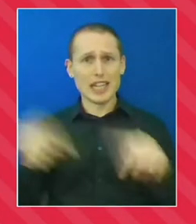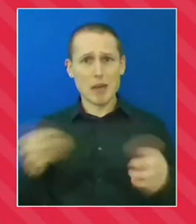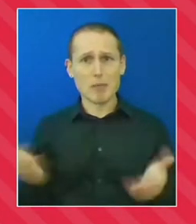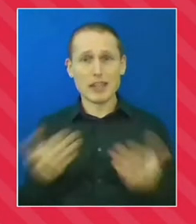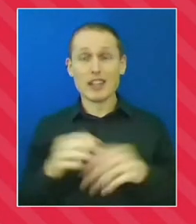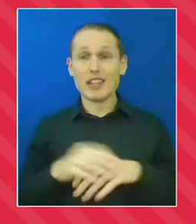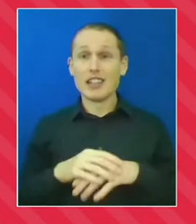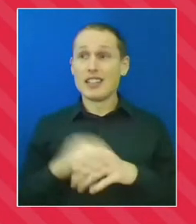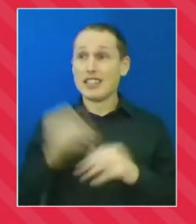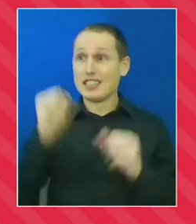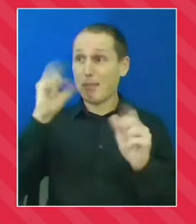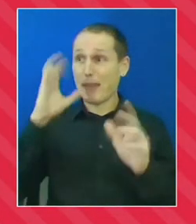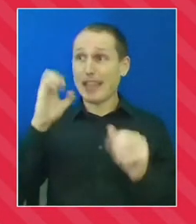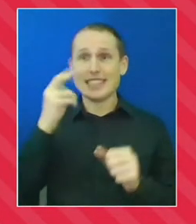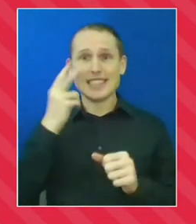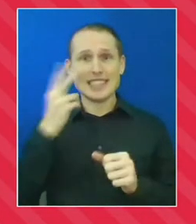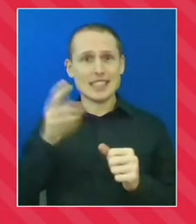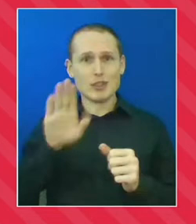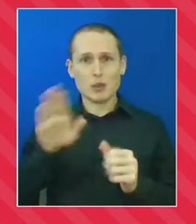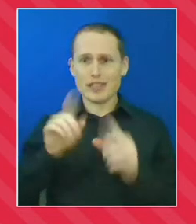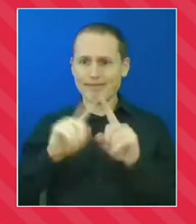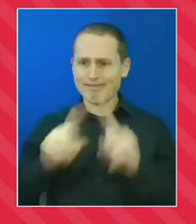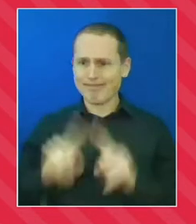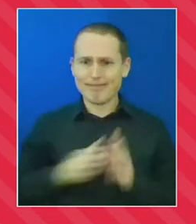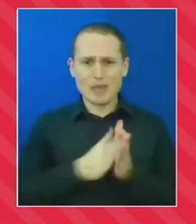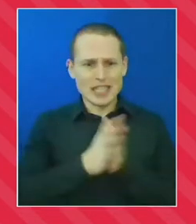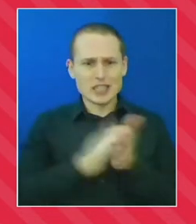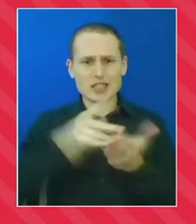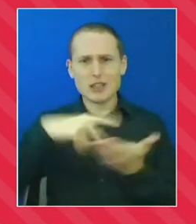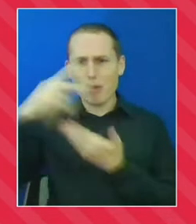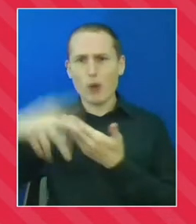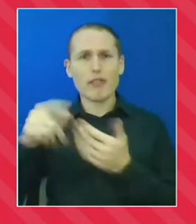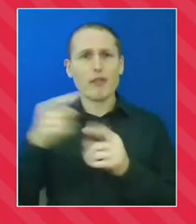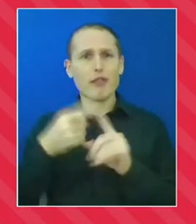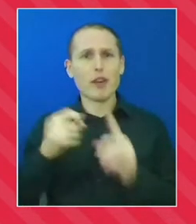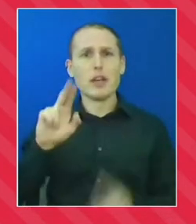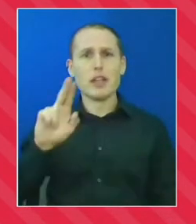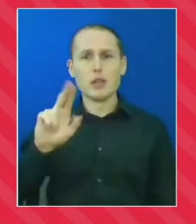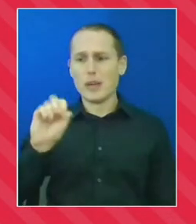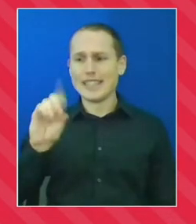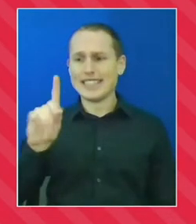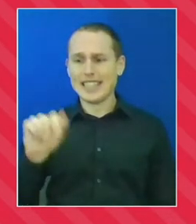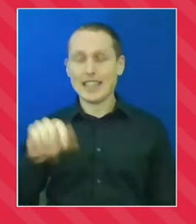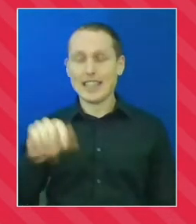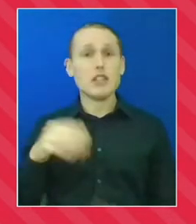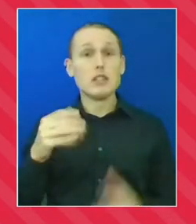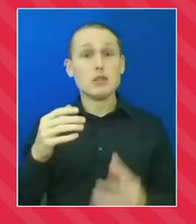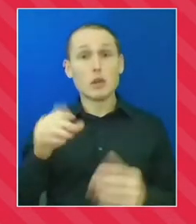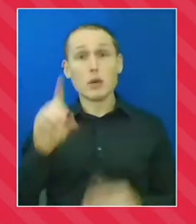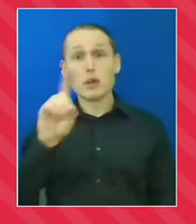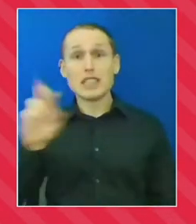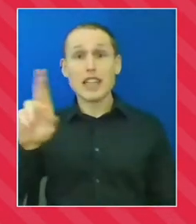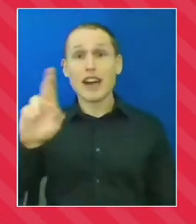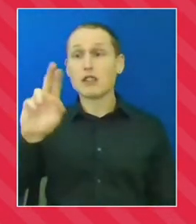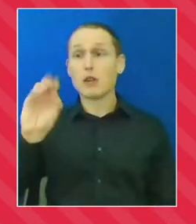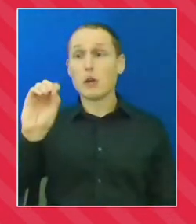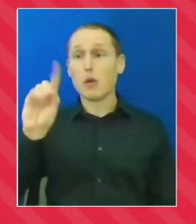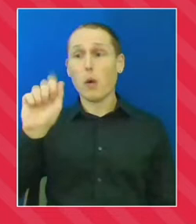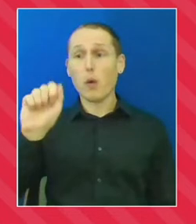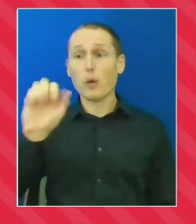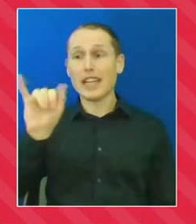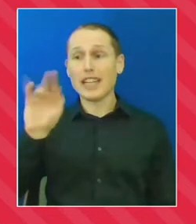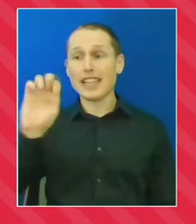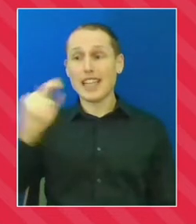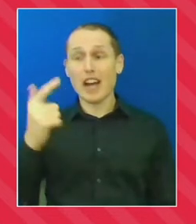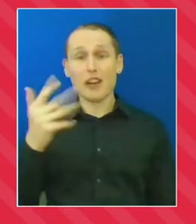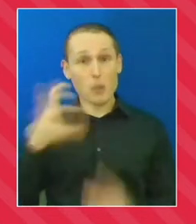are coming out of USDA. So Dr. Odum Jung, what would you like to add to this? Yeah, I would actually like to pick up on